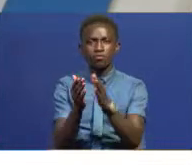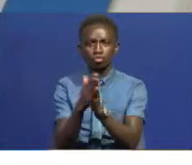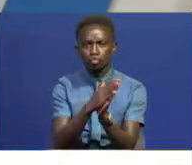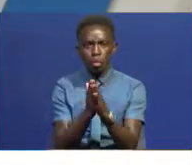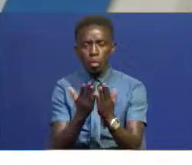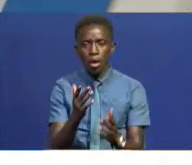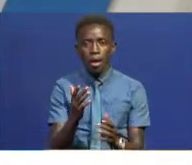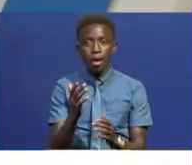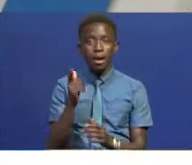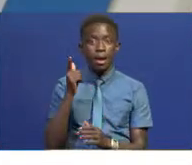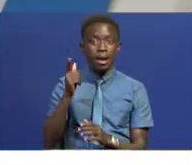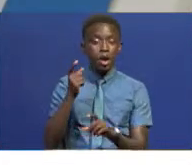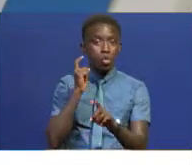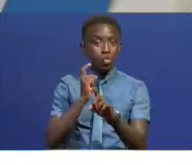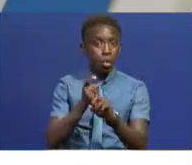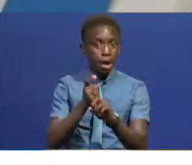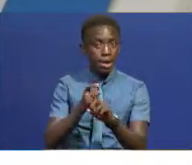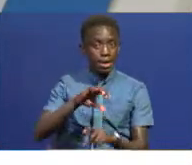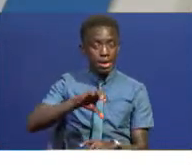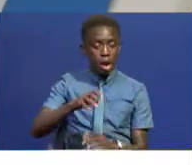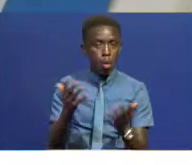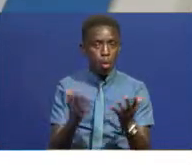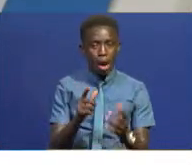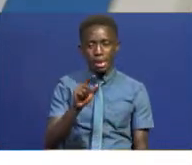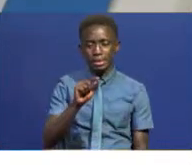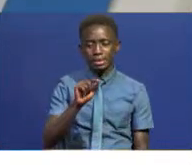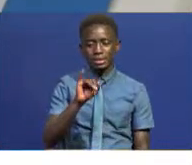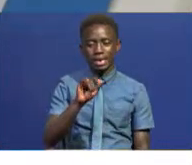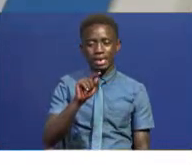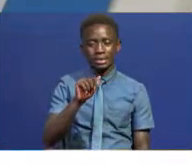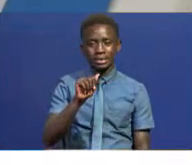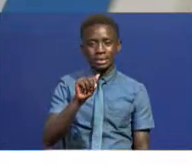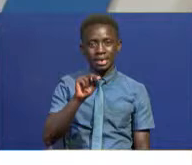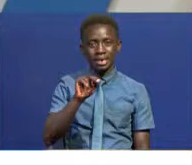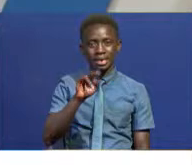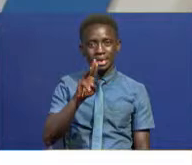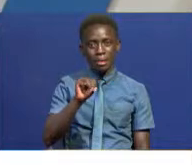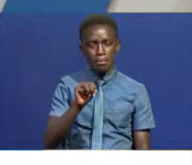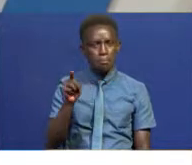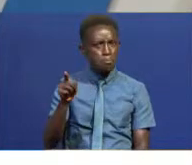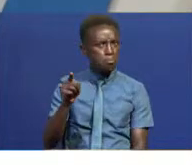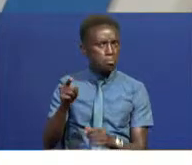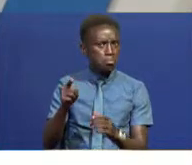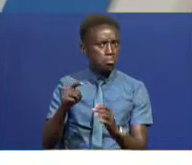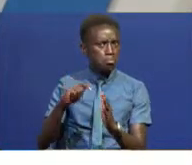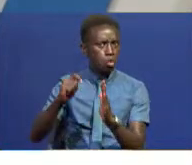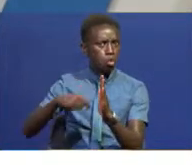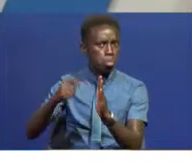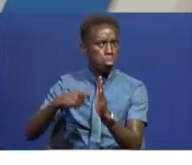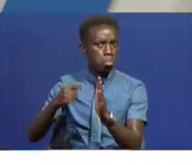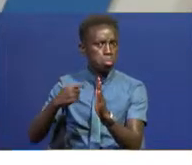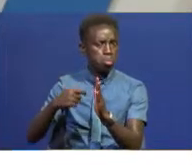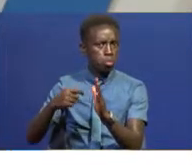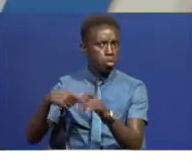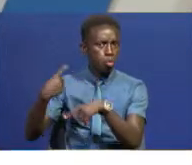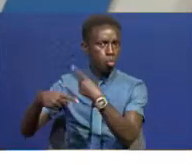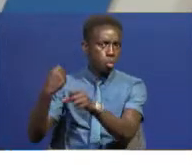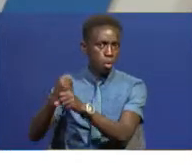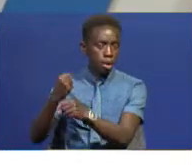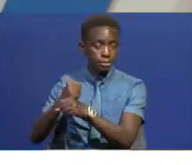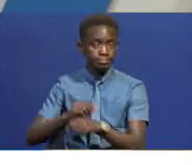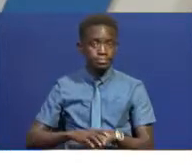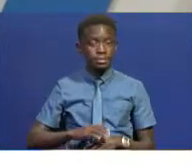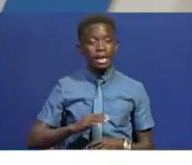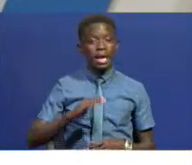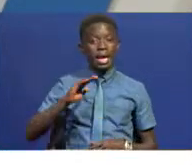County, where base titanium has been operational. Every year, we collect royalties from